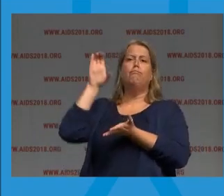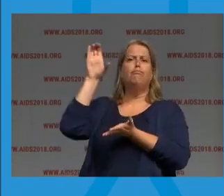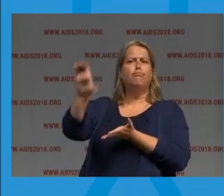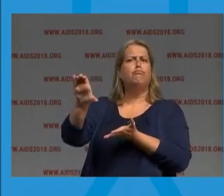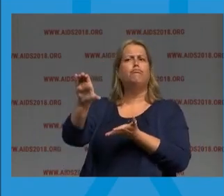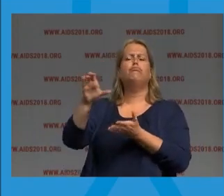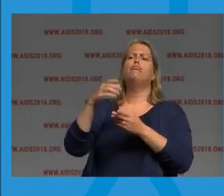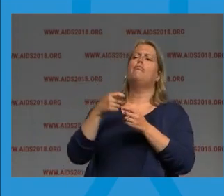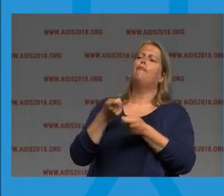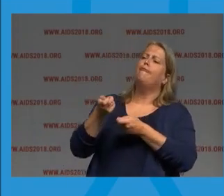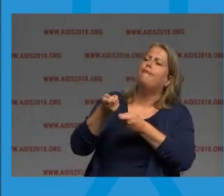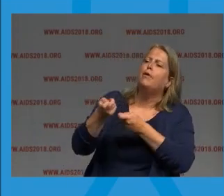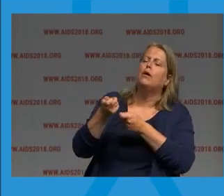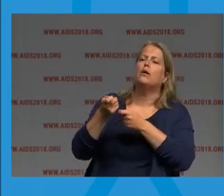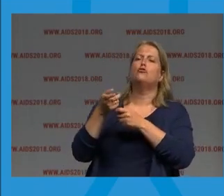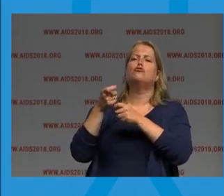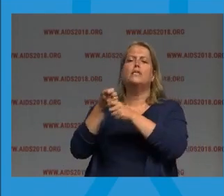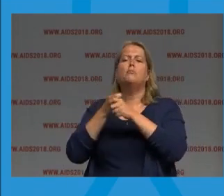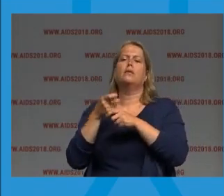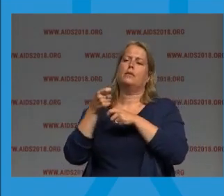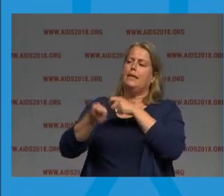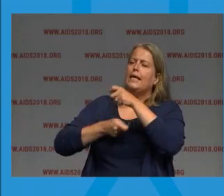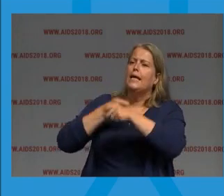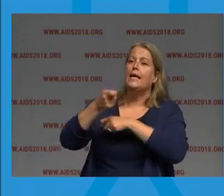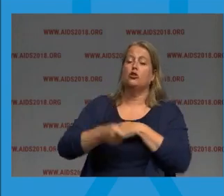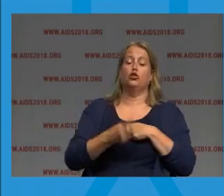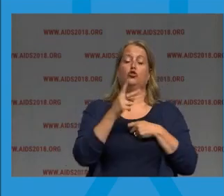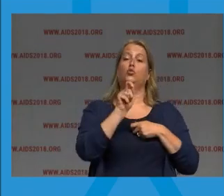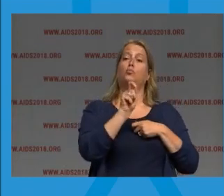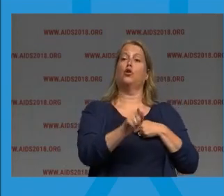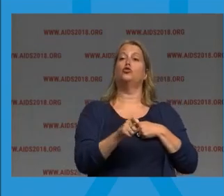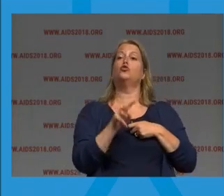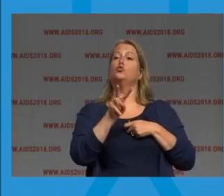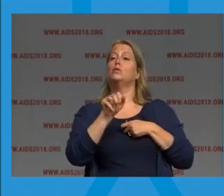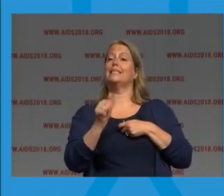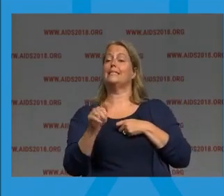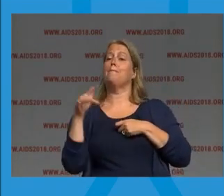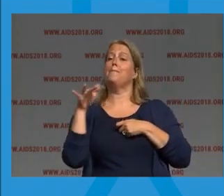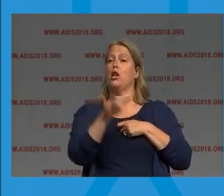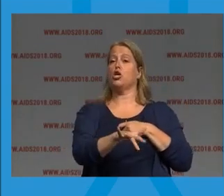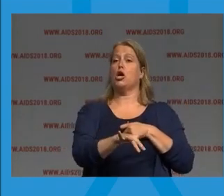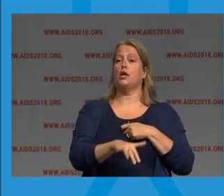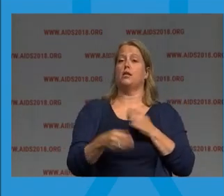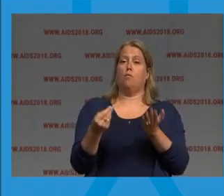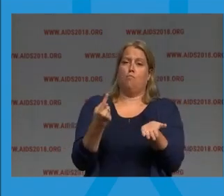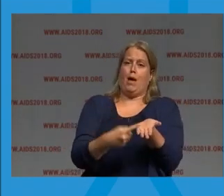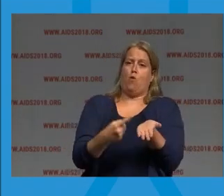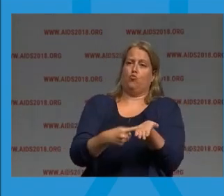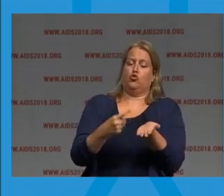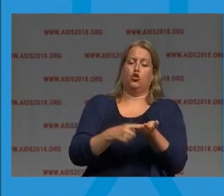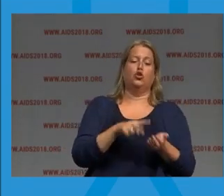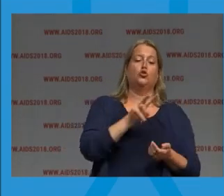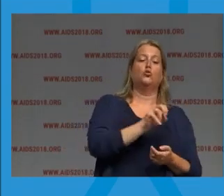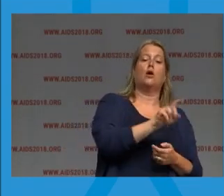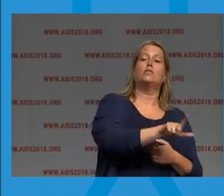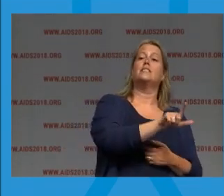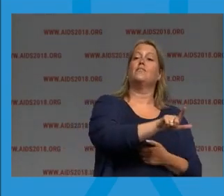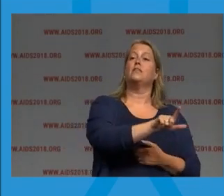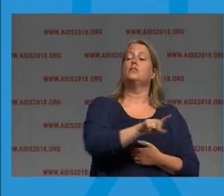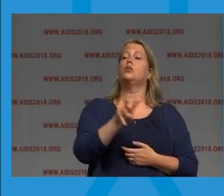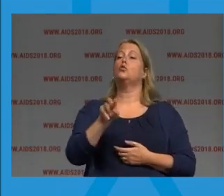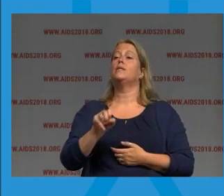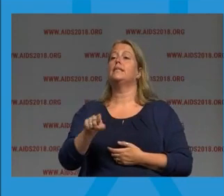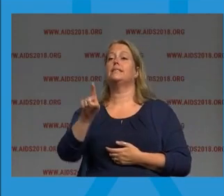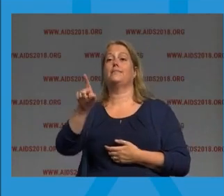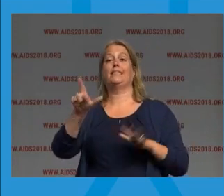care, investing £2.26 billion between 2007 and 2017.